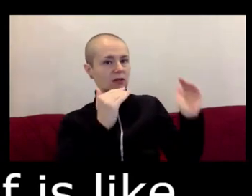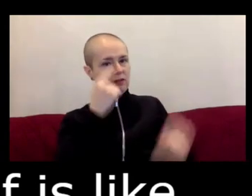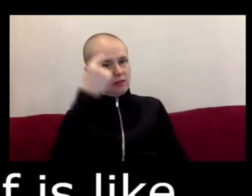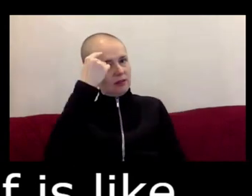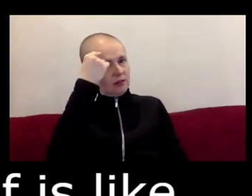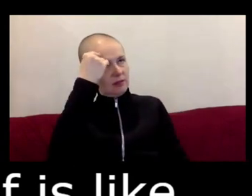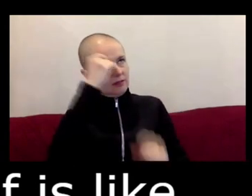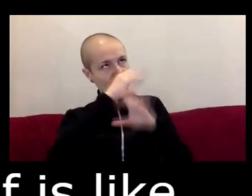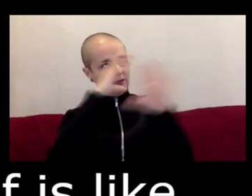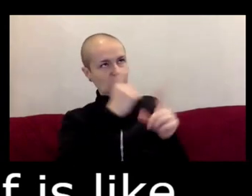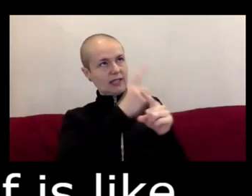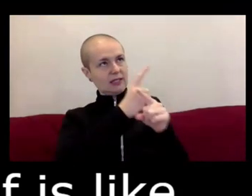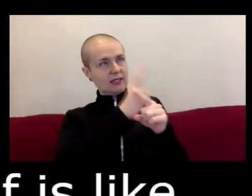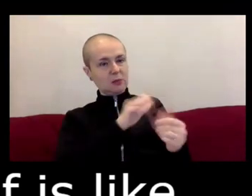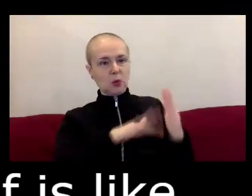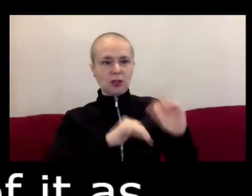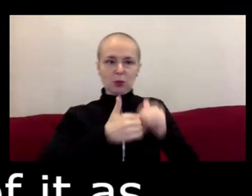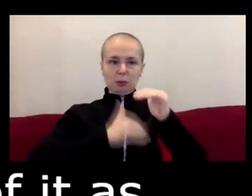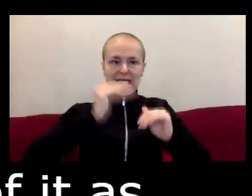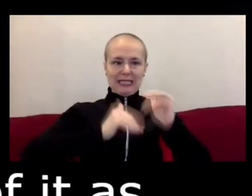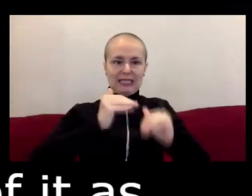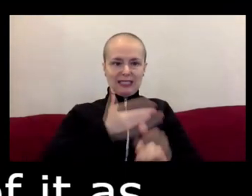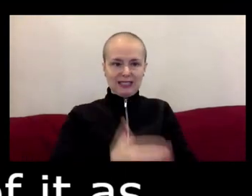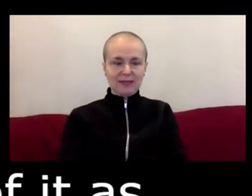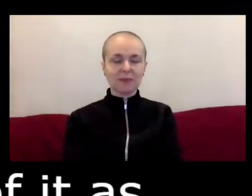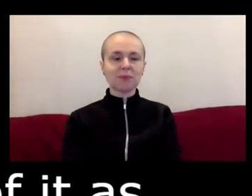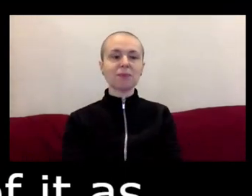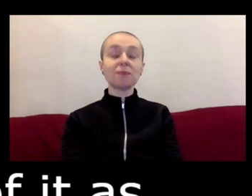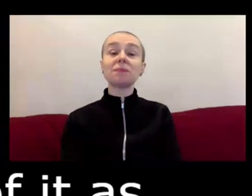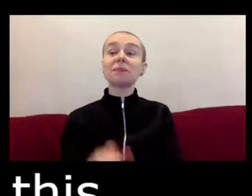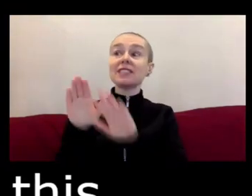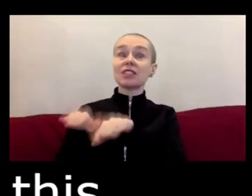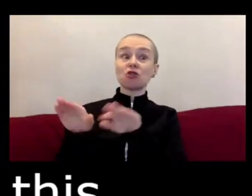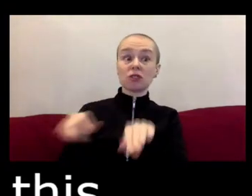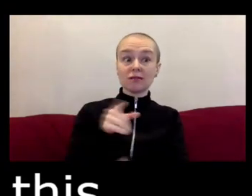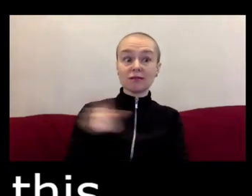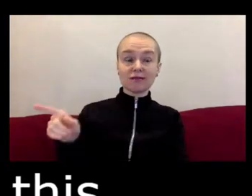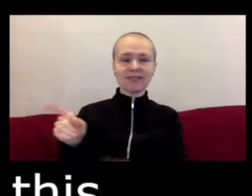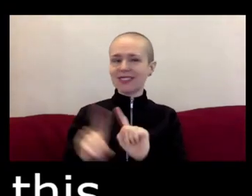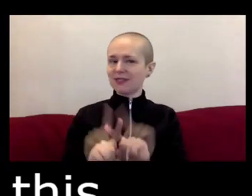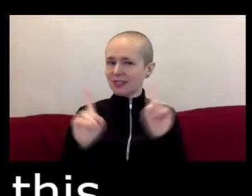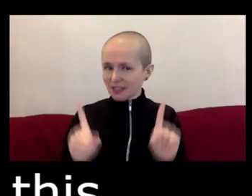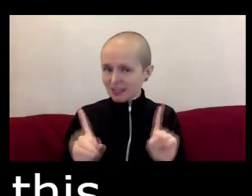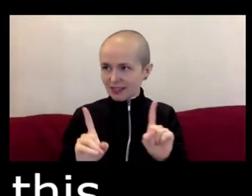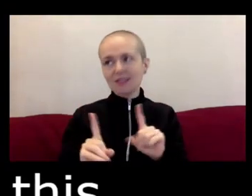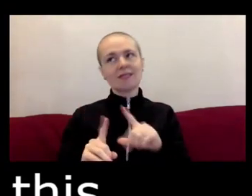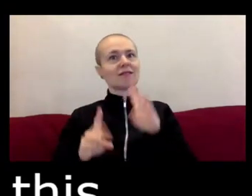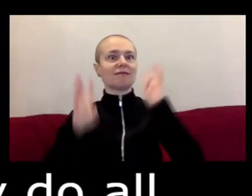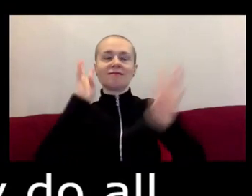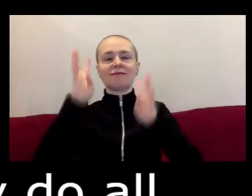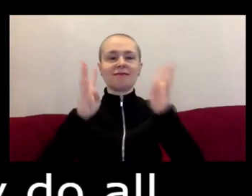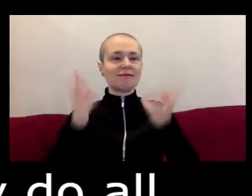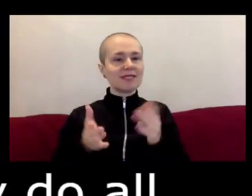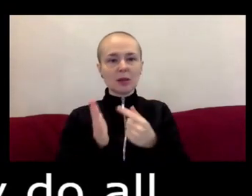the correct way of doing this activity. But kids, they do all sorts of things. They like to nestle